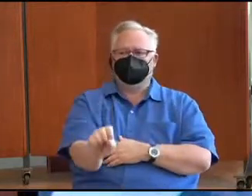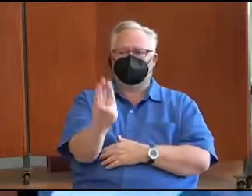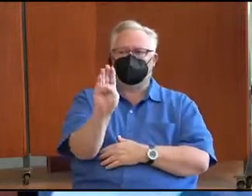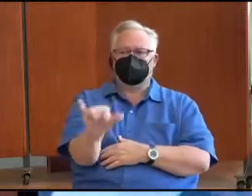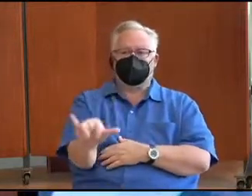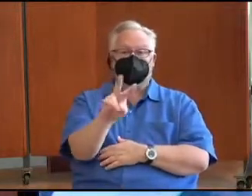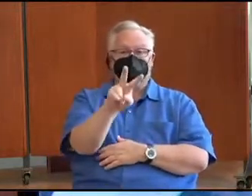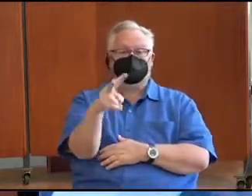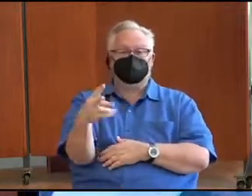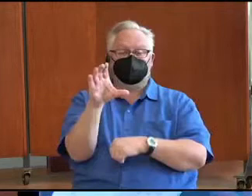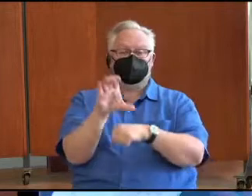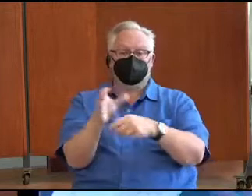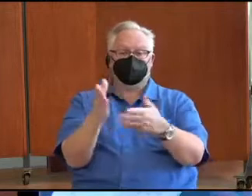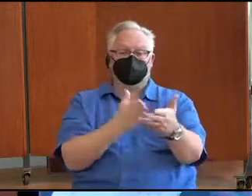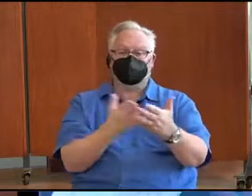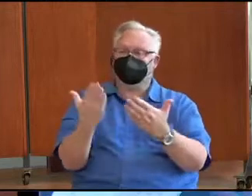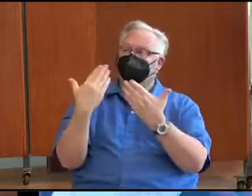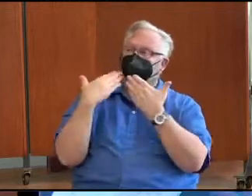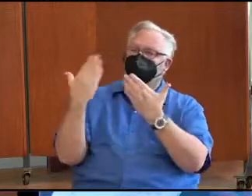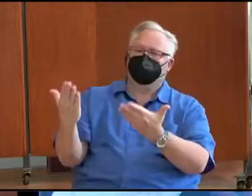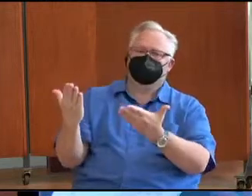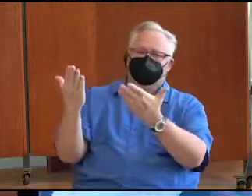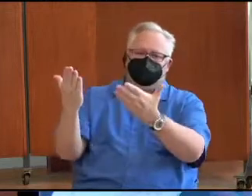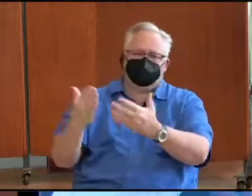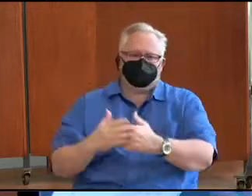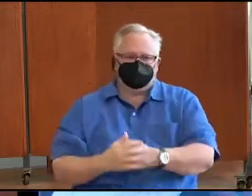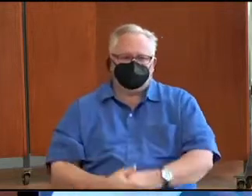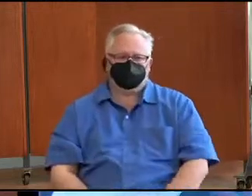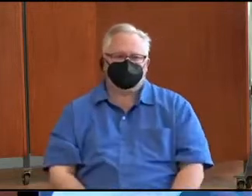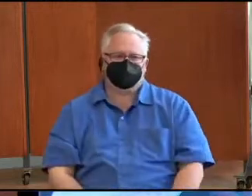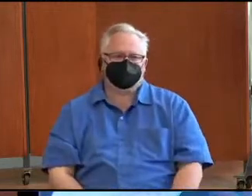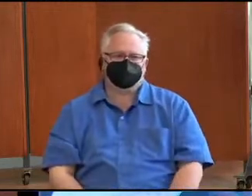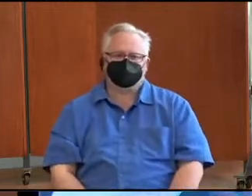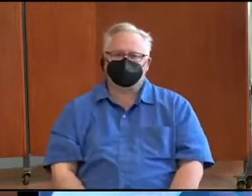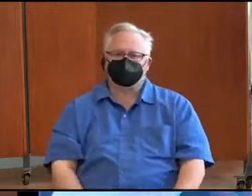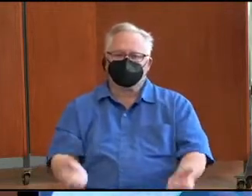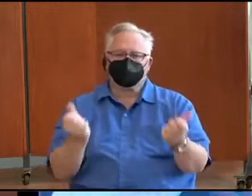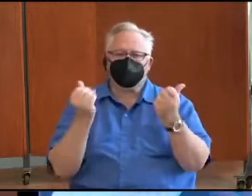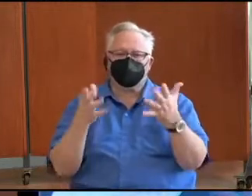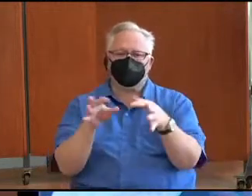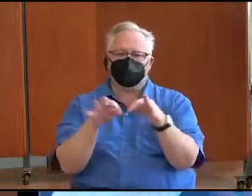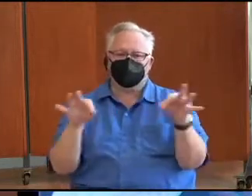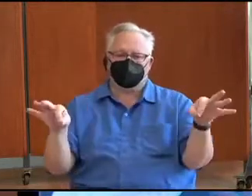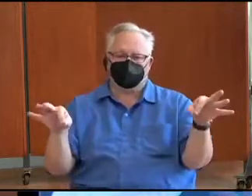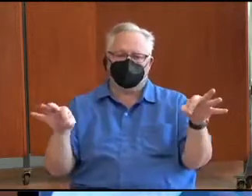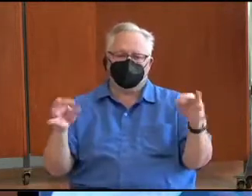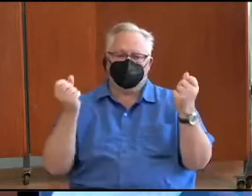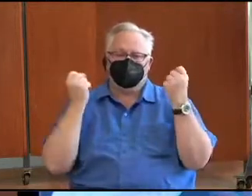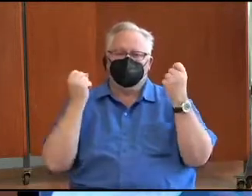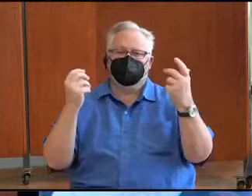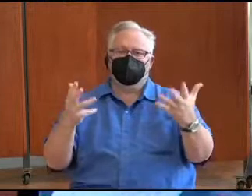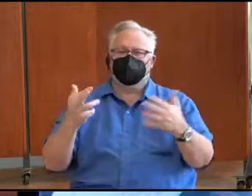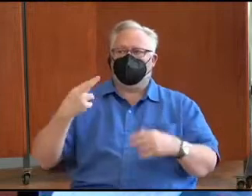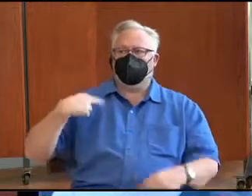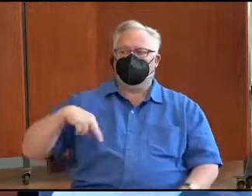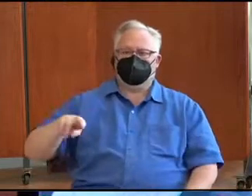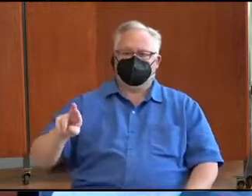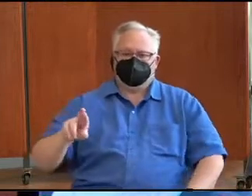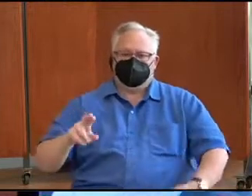our second service of Gracias y Bendiciones, a multilingual,